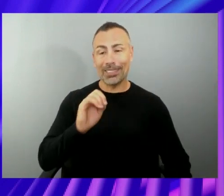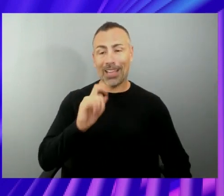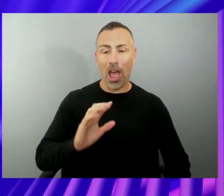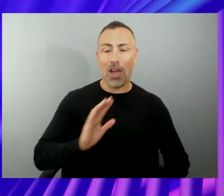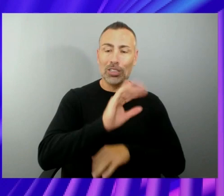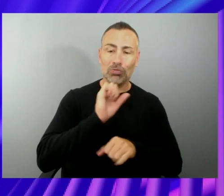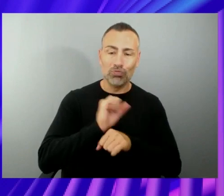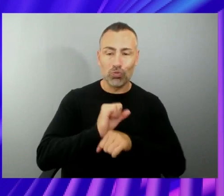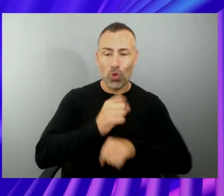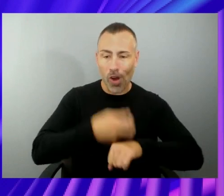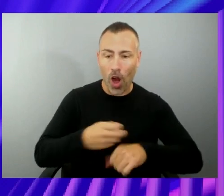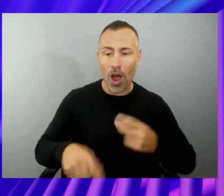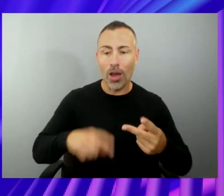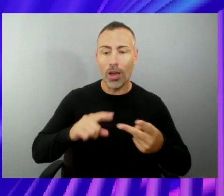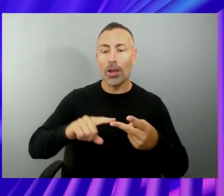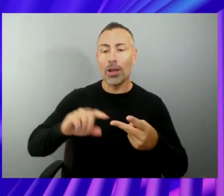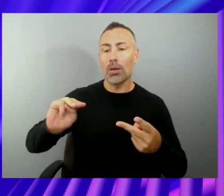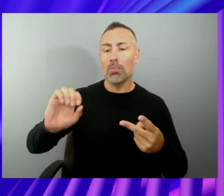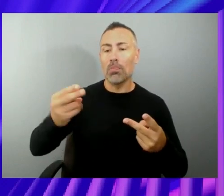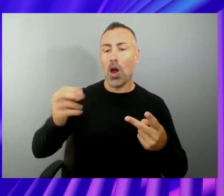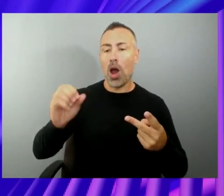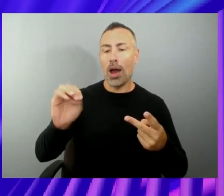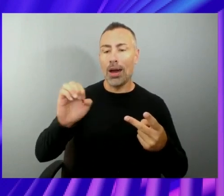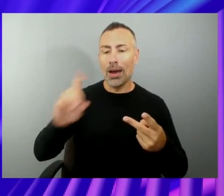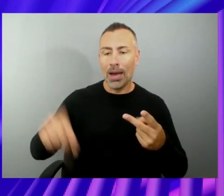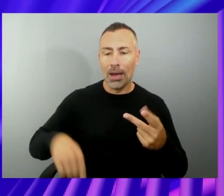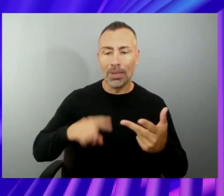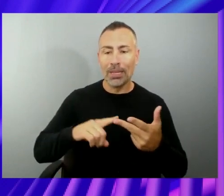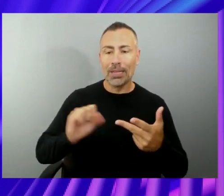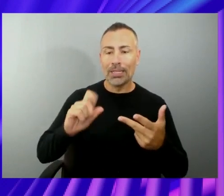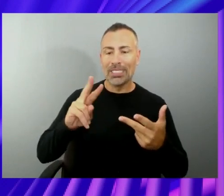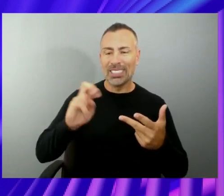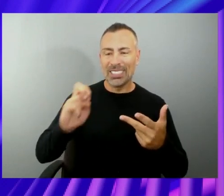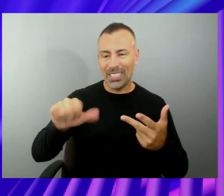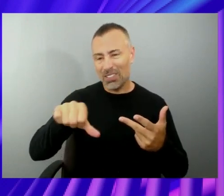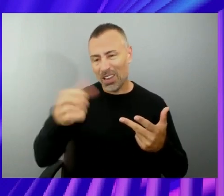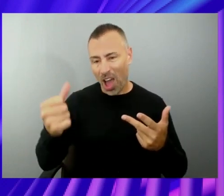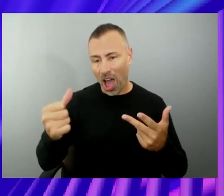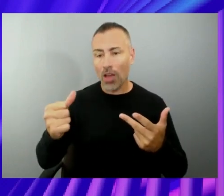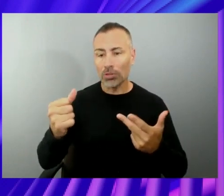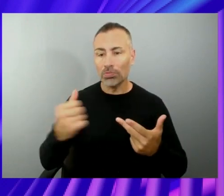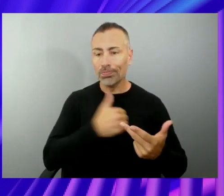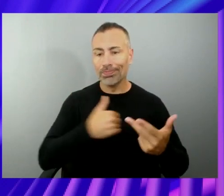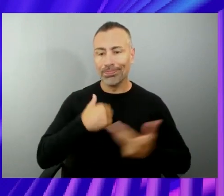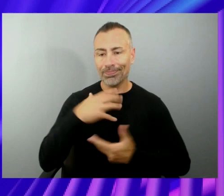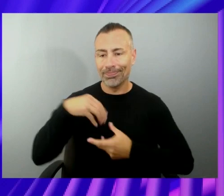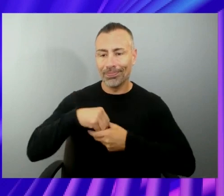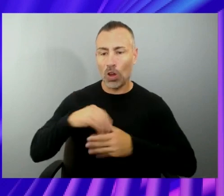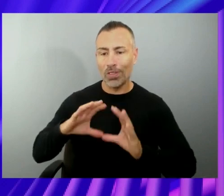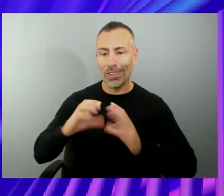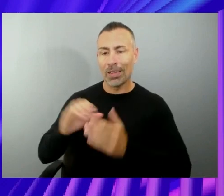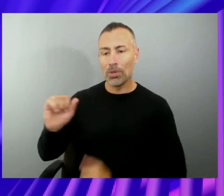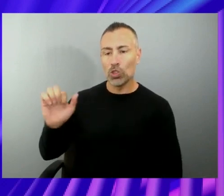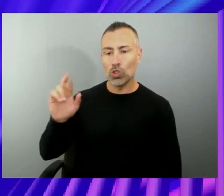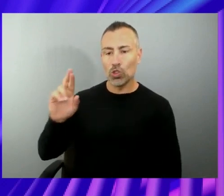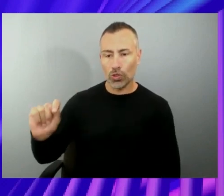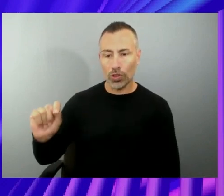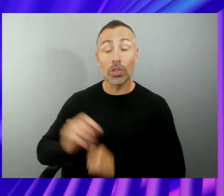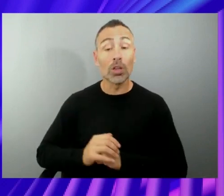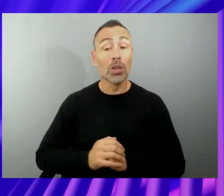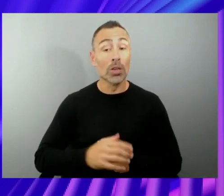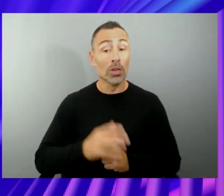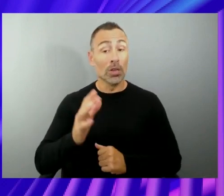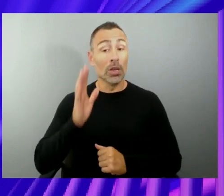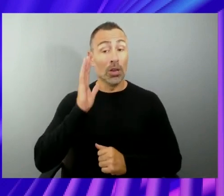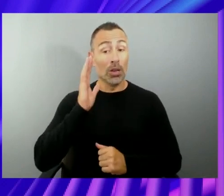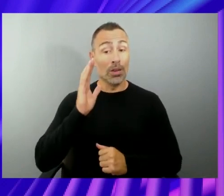whom you'll see here shortly, and the whole rest of our CERT team, today, and the link should be there right now. Drum